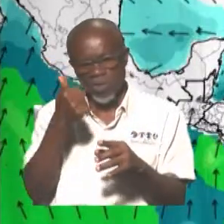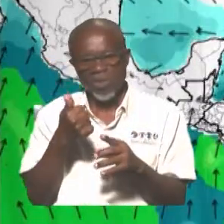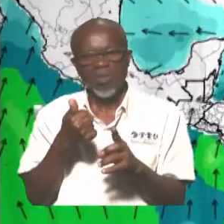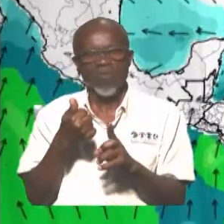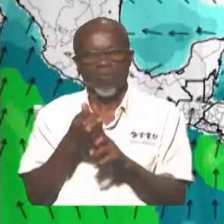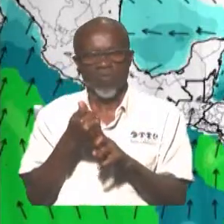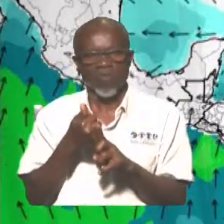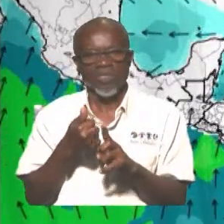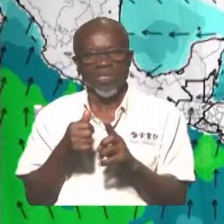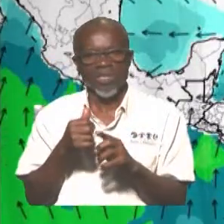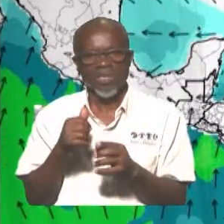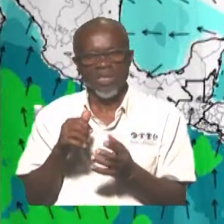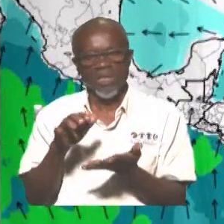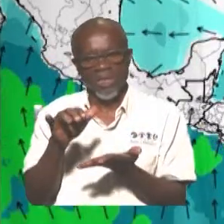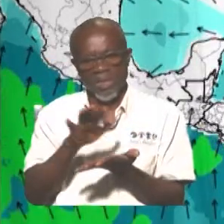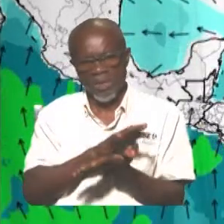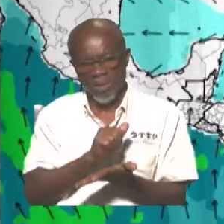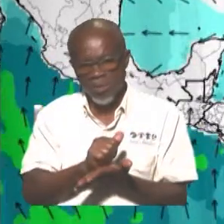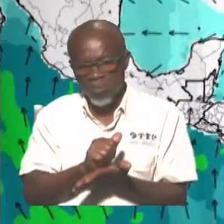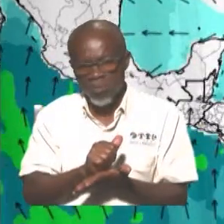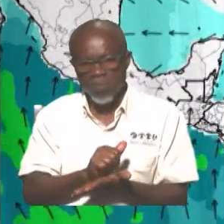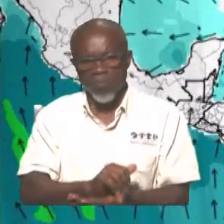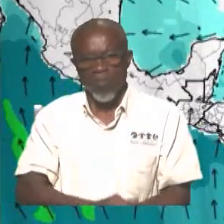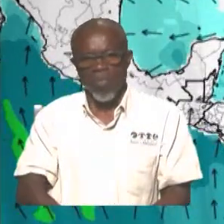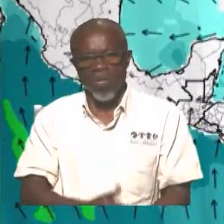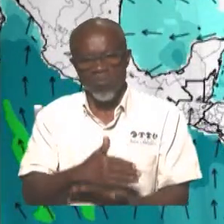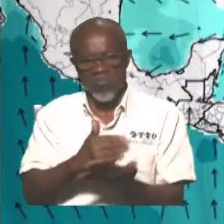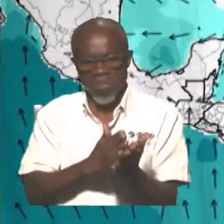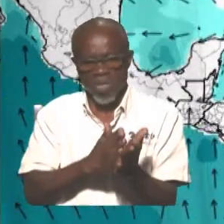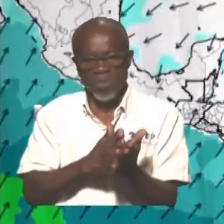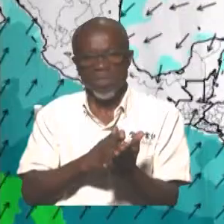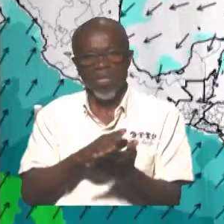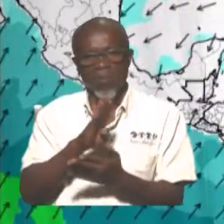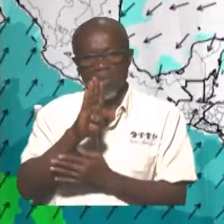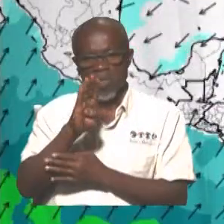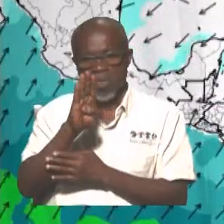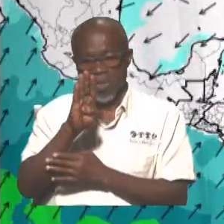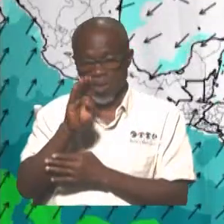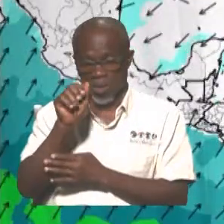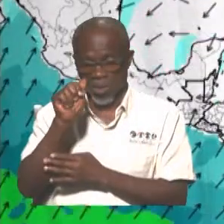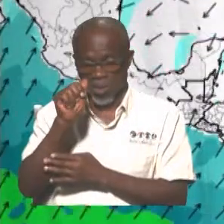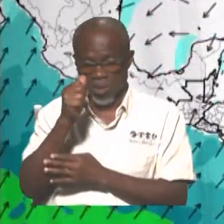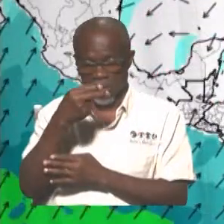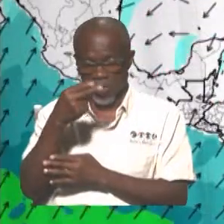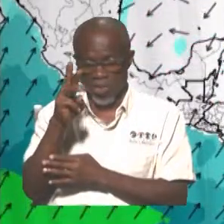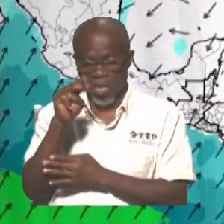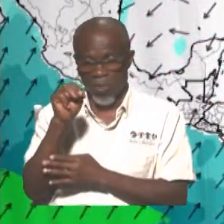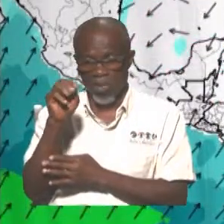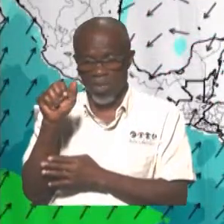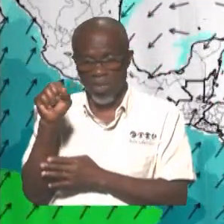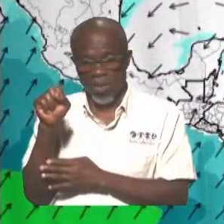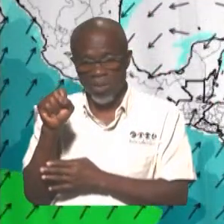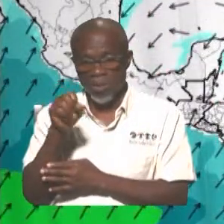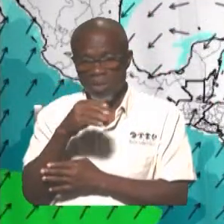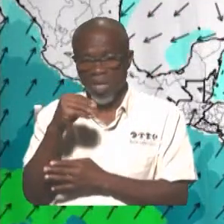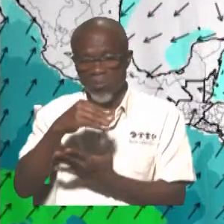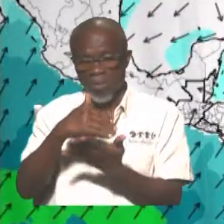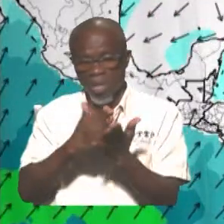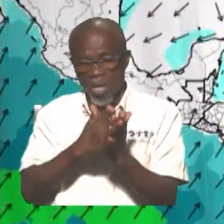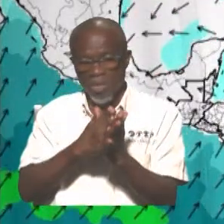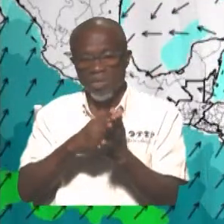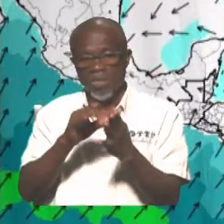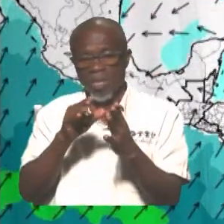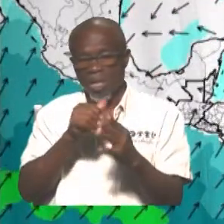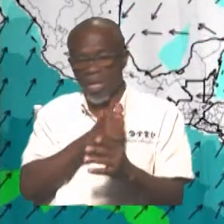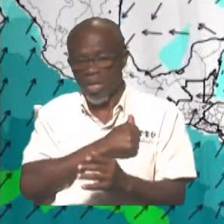rip currents across parts of Bahamas and Atlantic coastlines, all the way up to Canada as